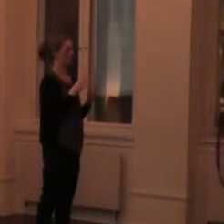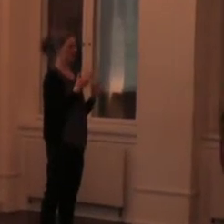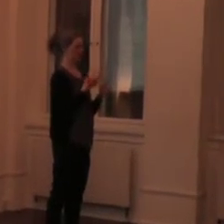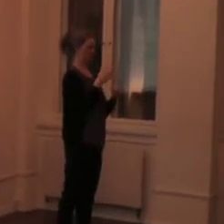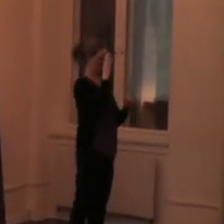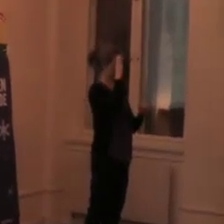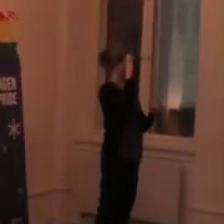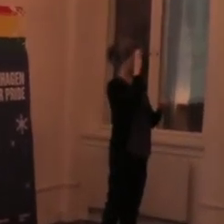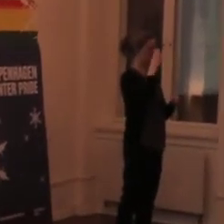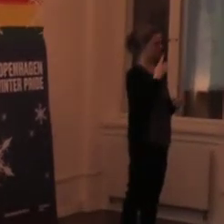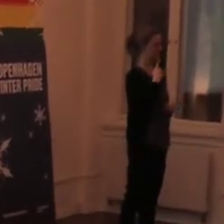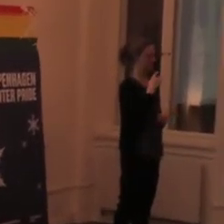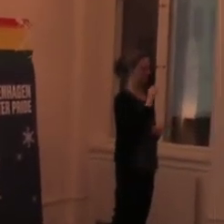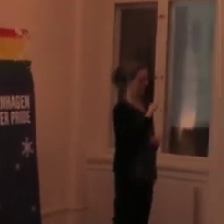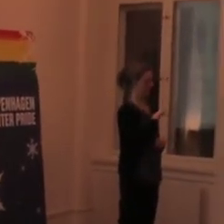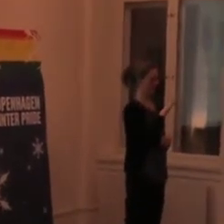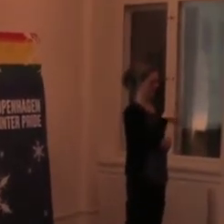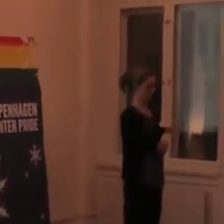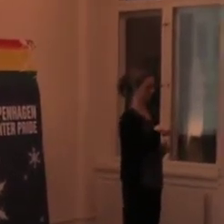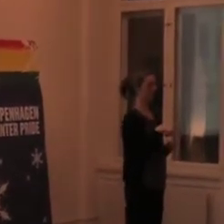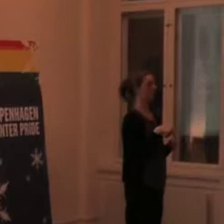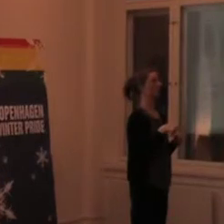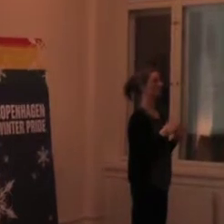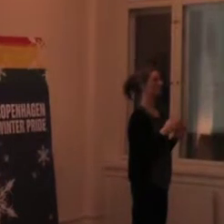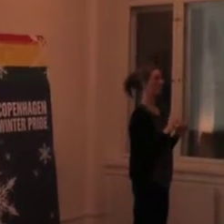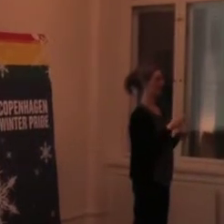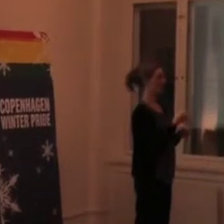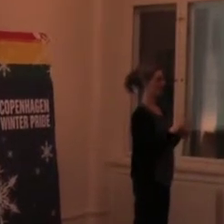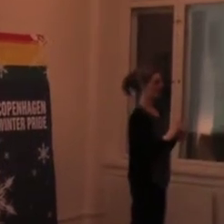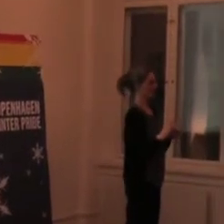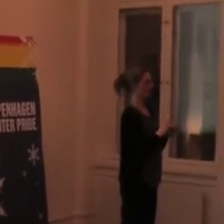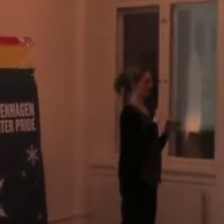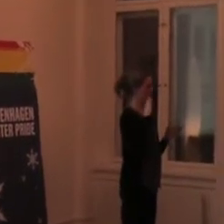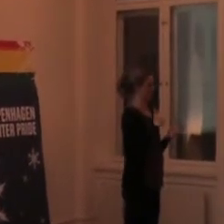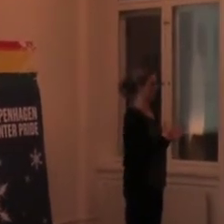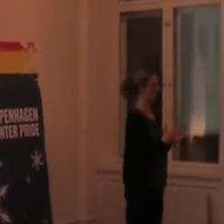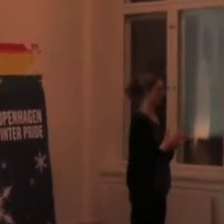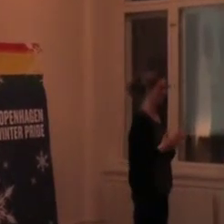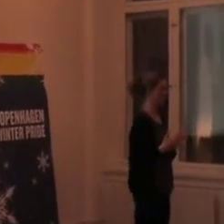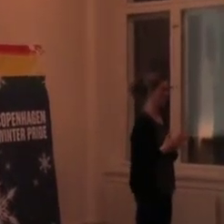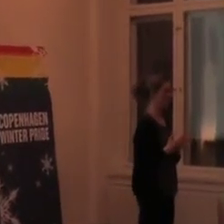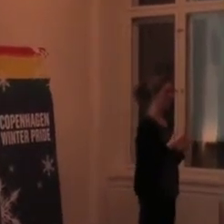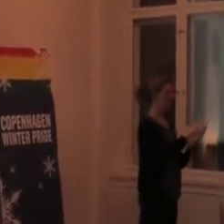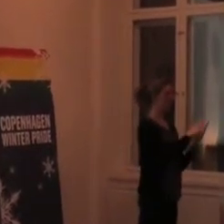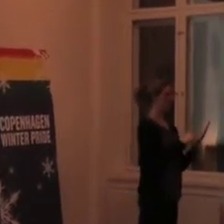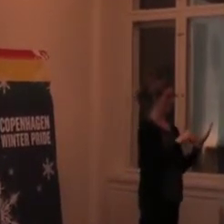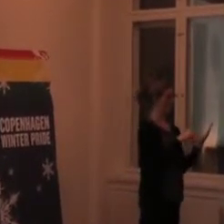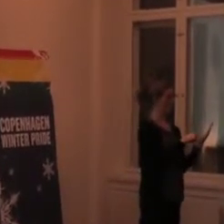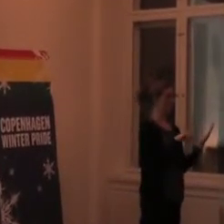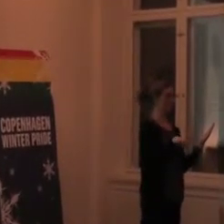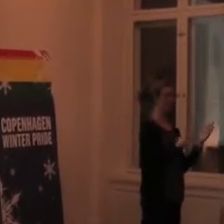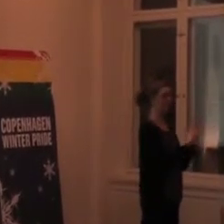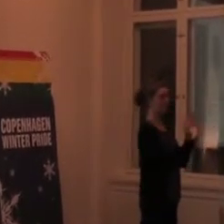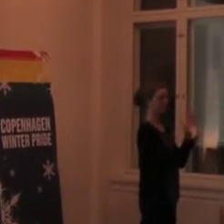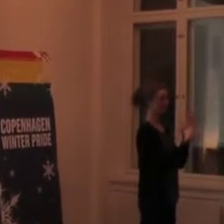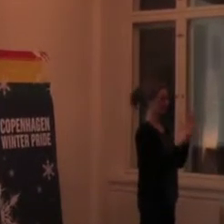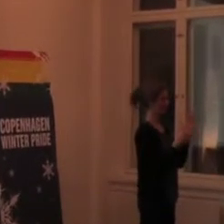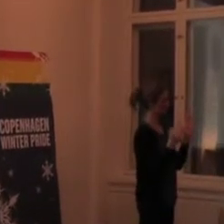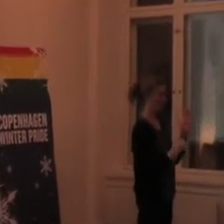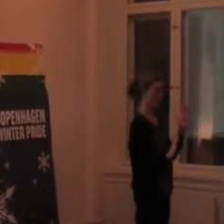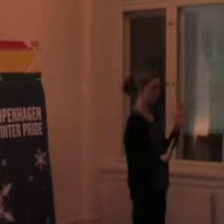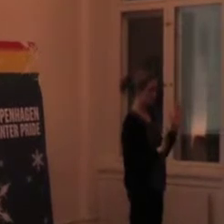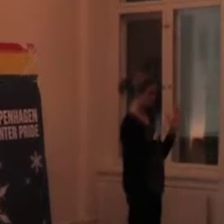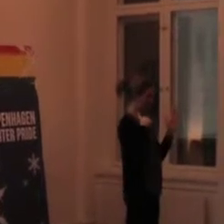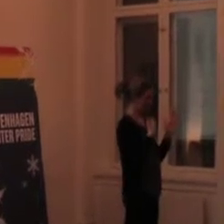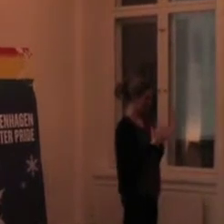says or tells the UN how they're committing to human rights. So this report, we show how they're not committing to human rights.